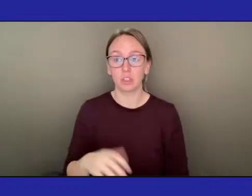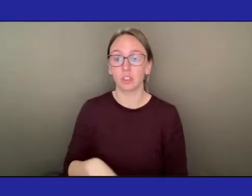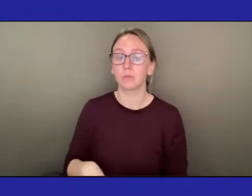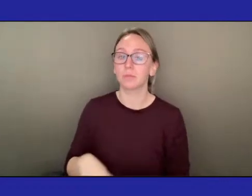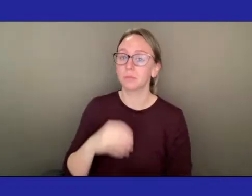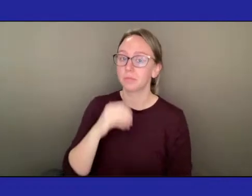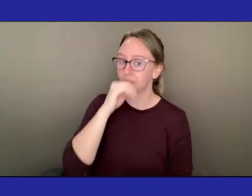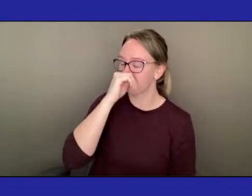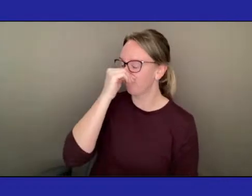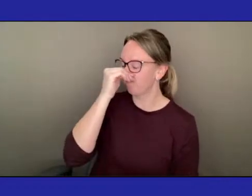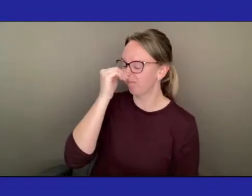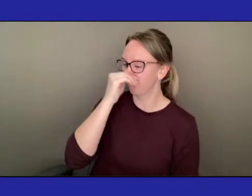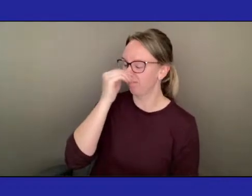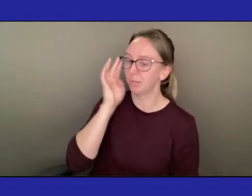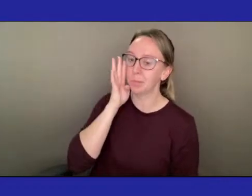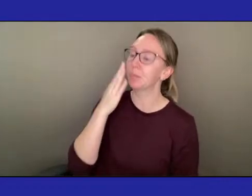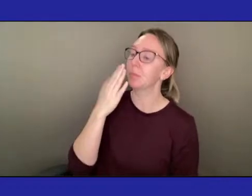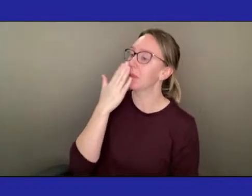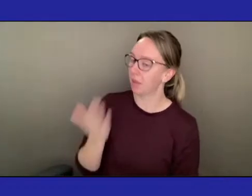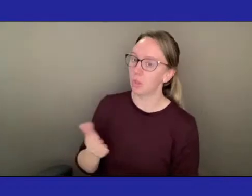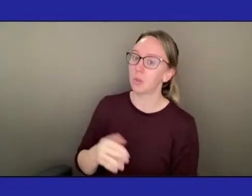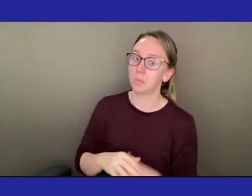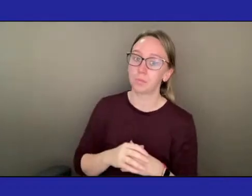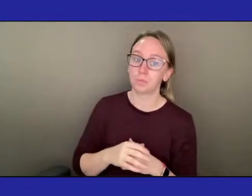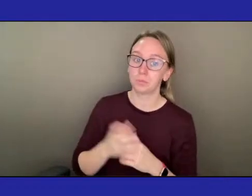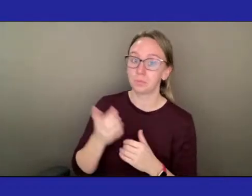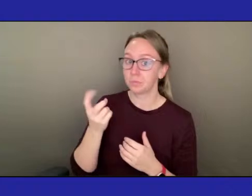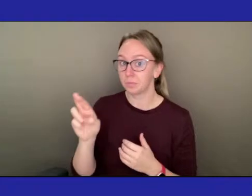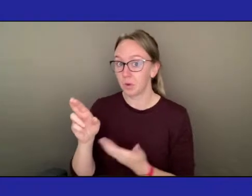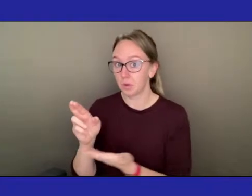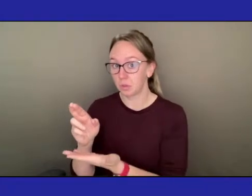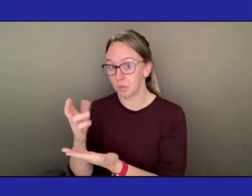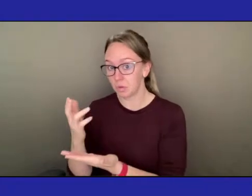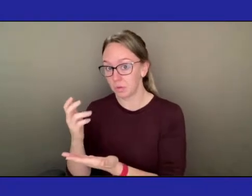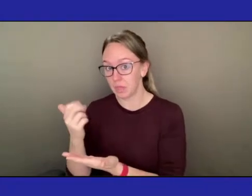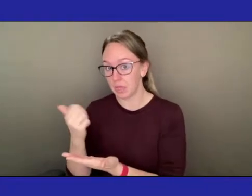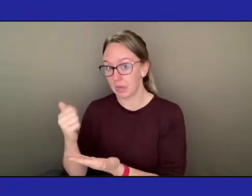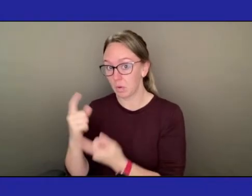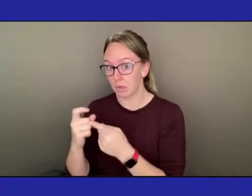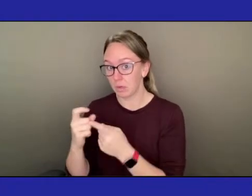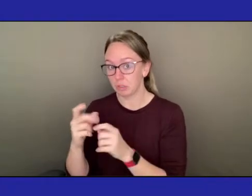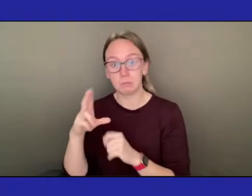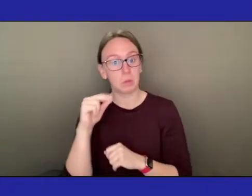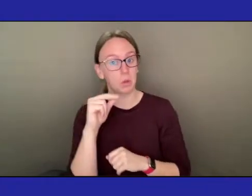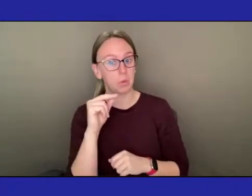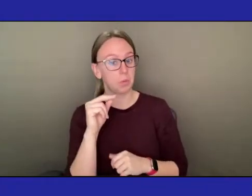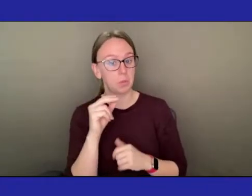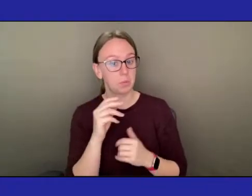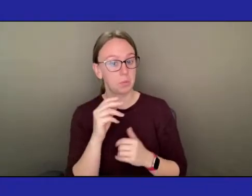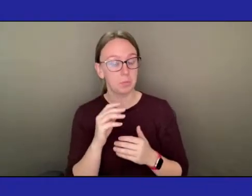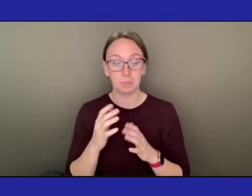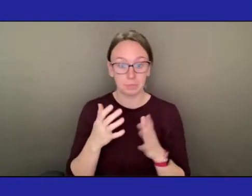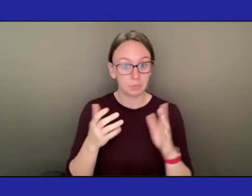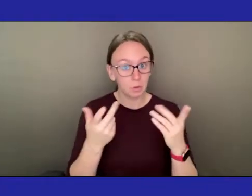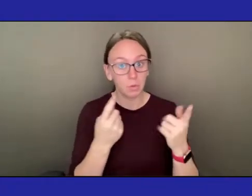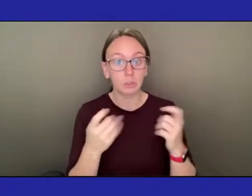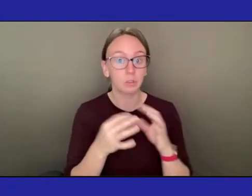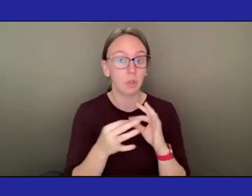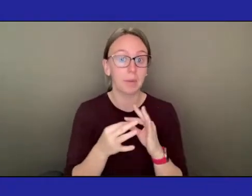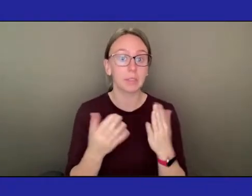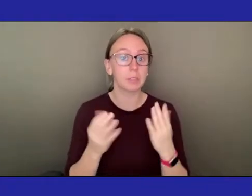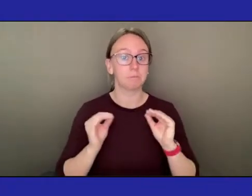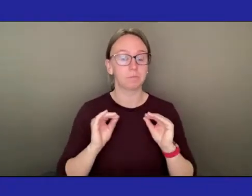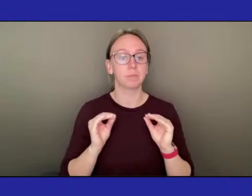so much. Dr. Pagan, any questions? Dr. Nope. Yes, comments or not? You are